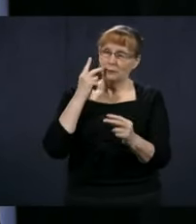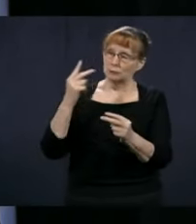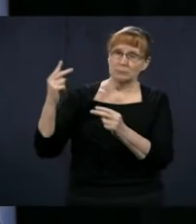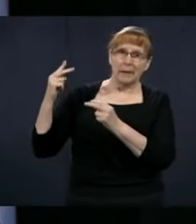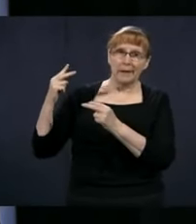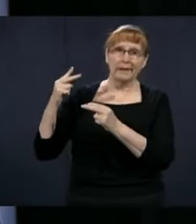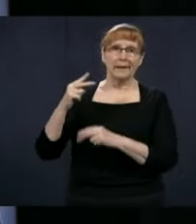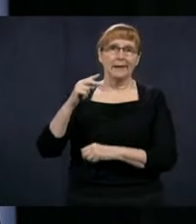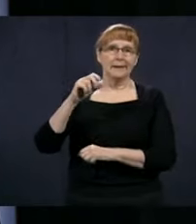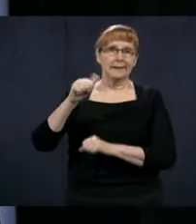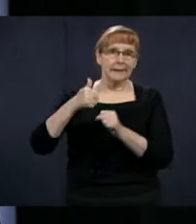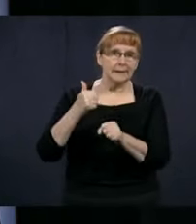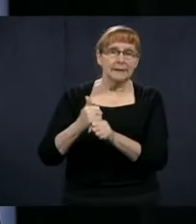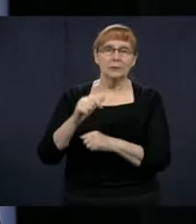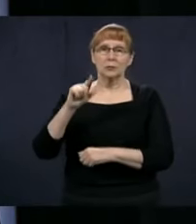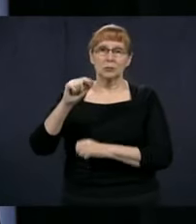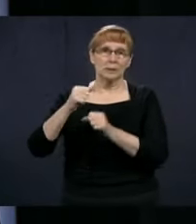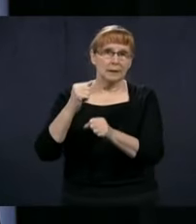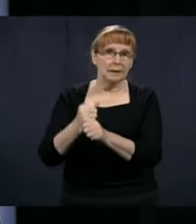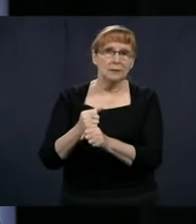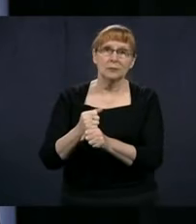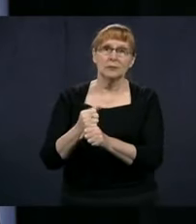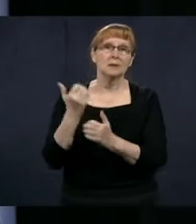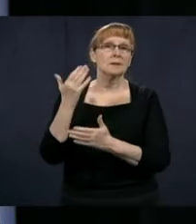Of course,